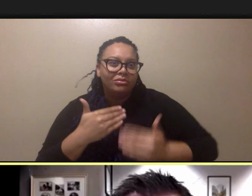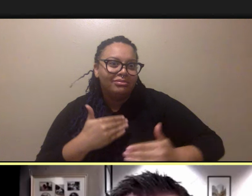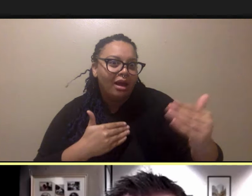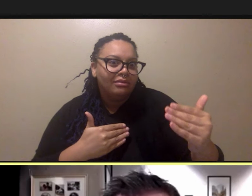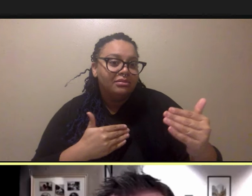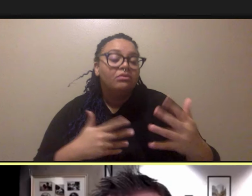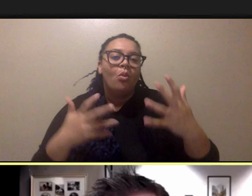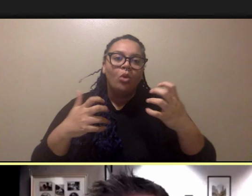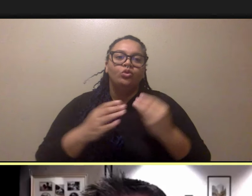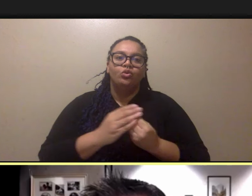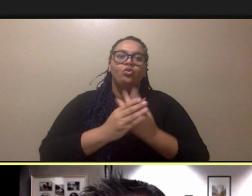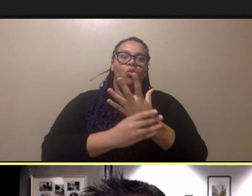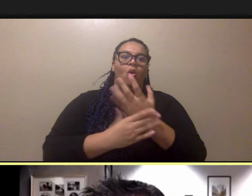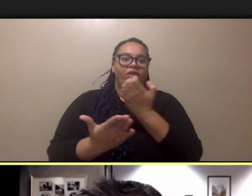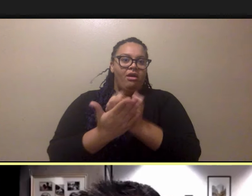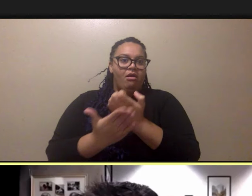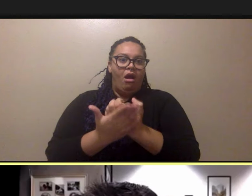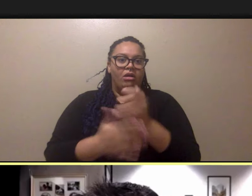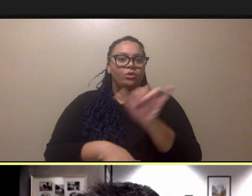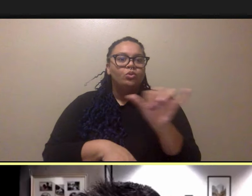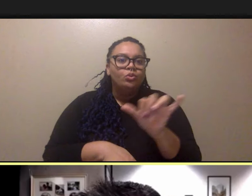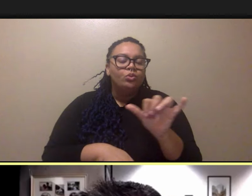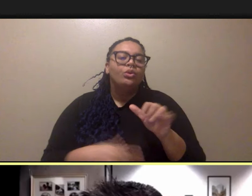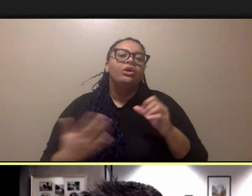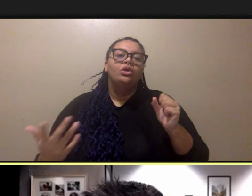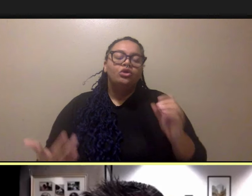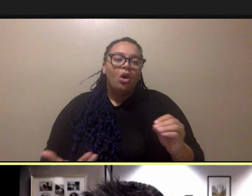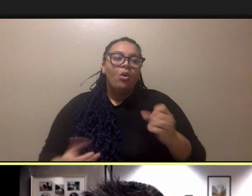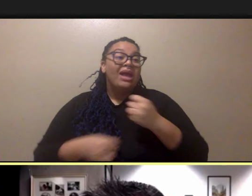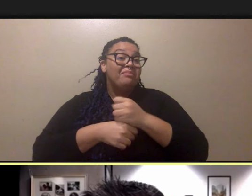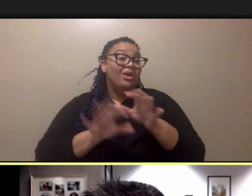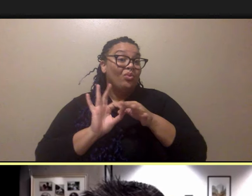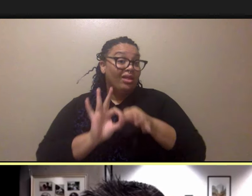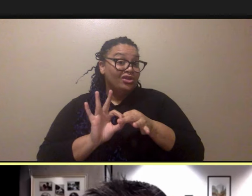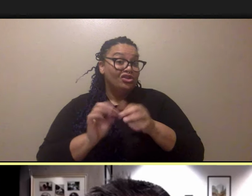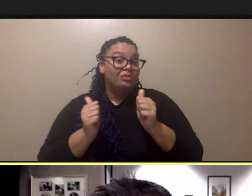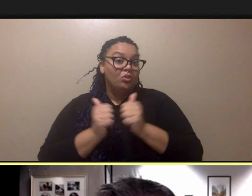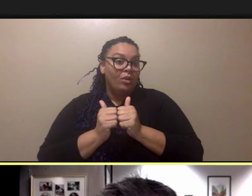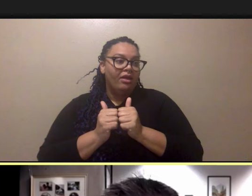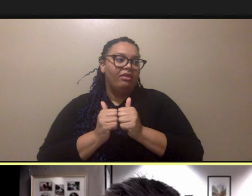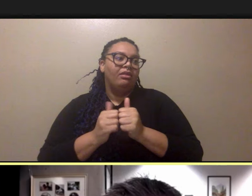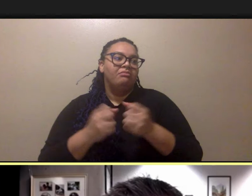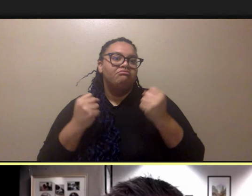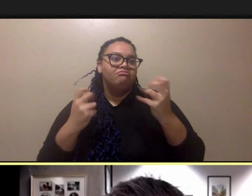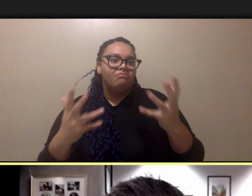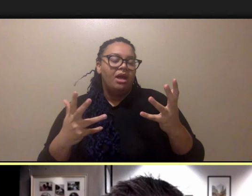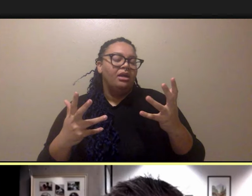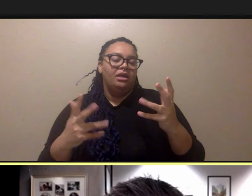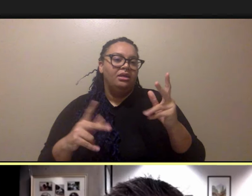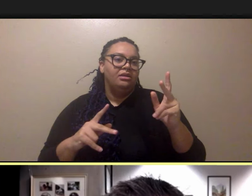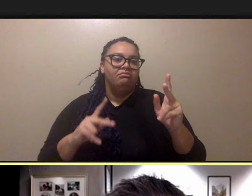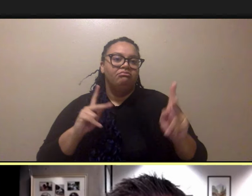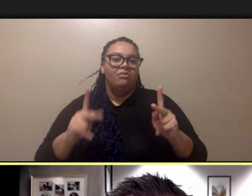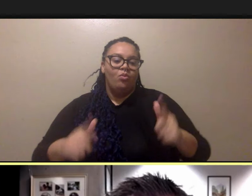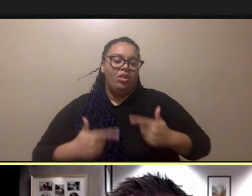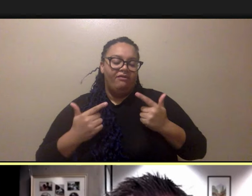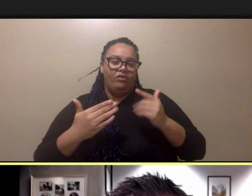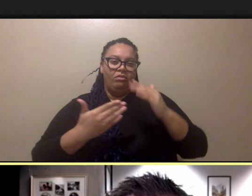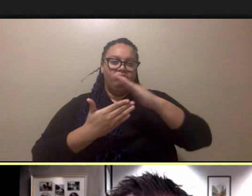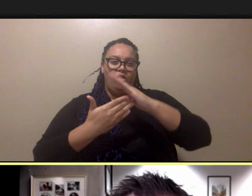that well. And it made relationships with various coastal peoples on the coast of Africa.